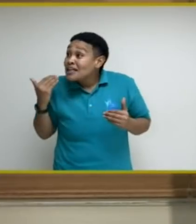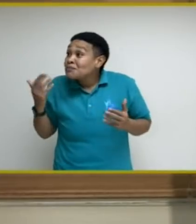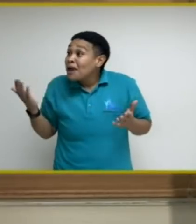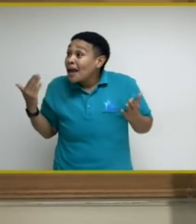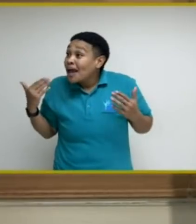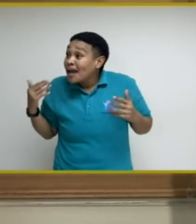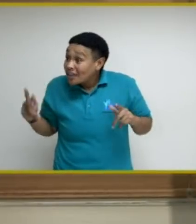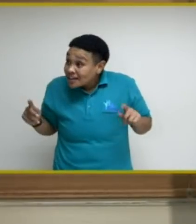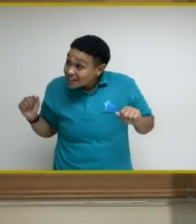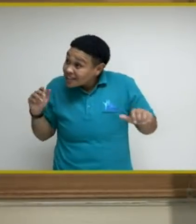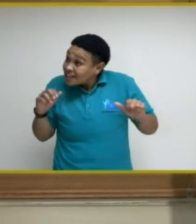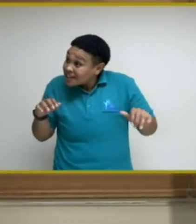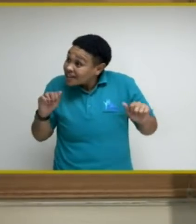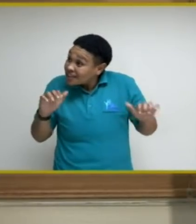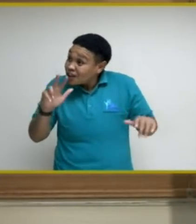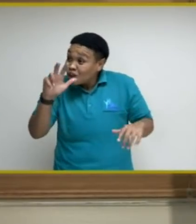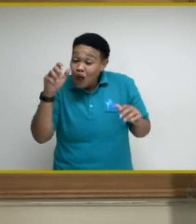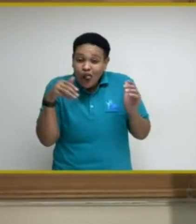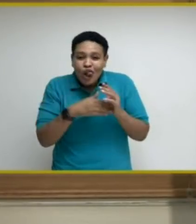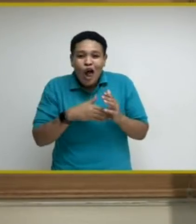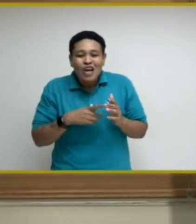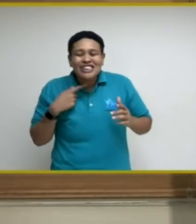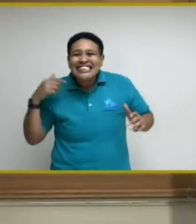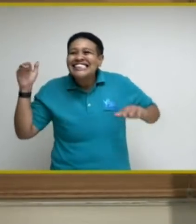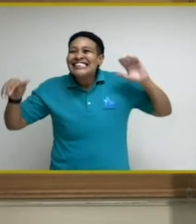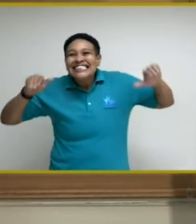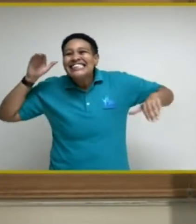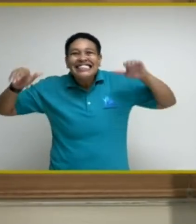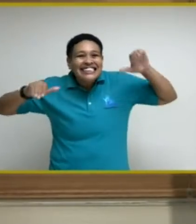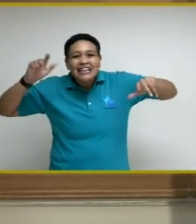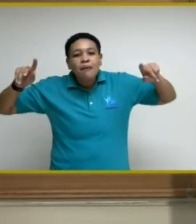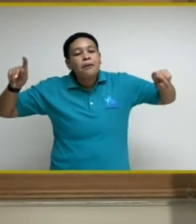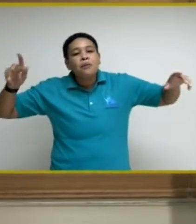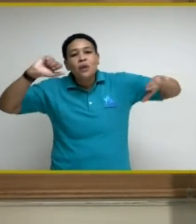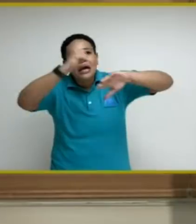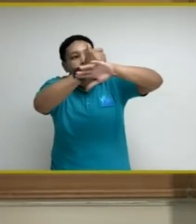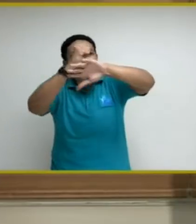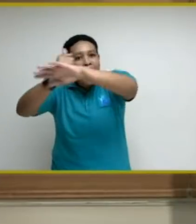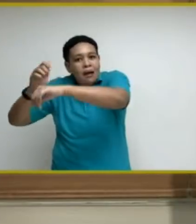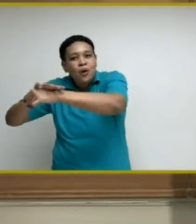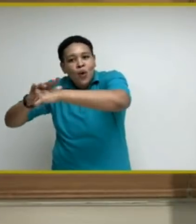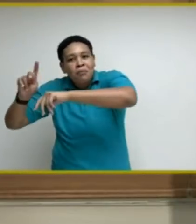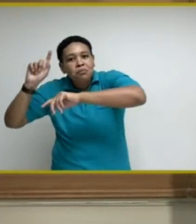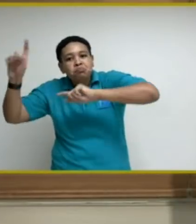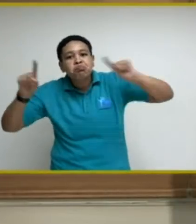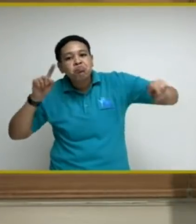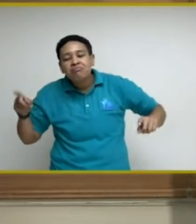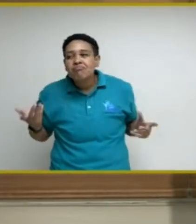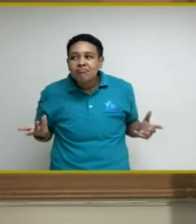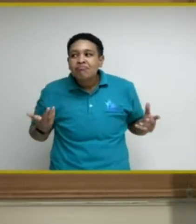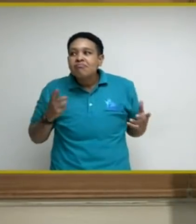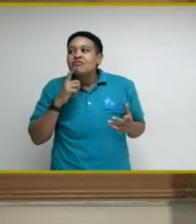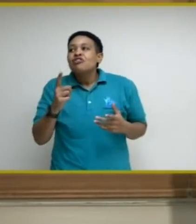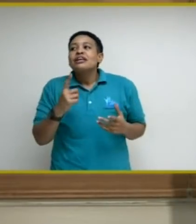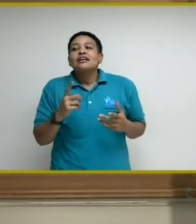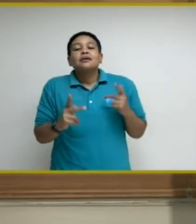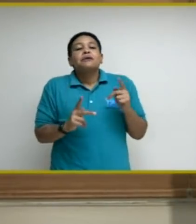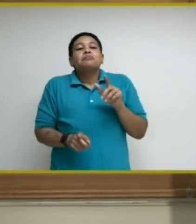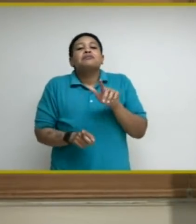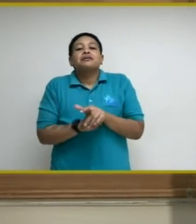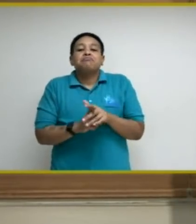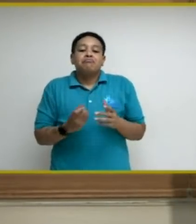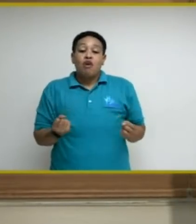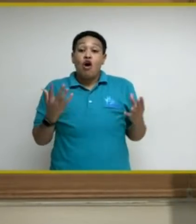doses. The efforts were there. The outlets have been established. The take-up